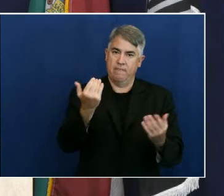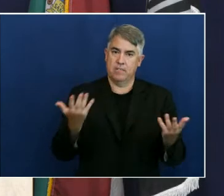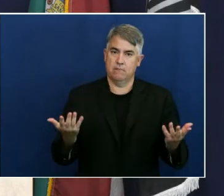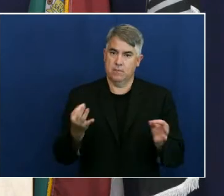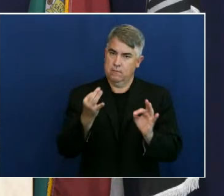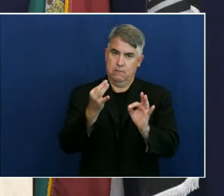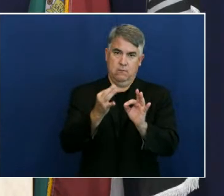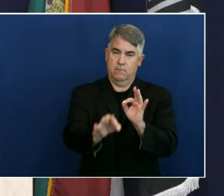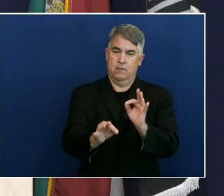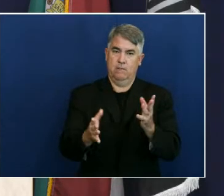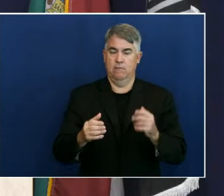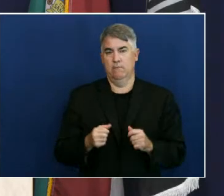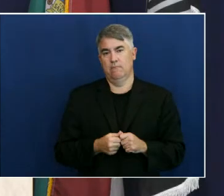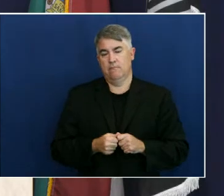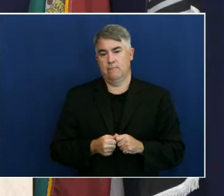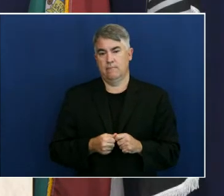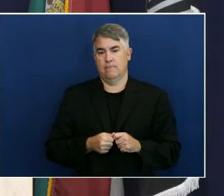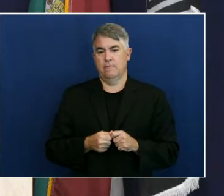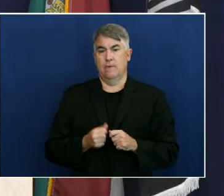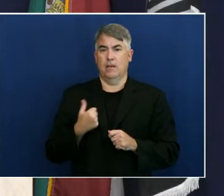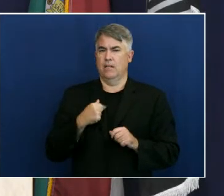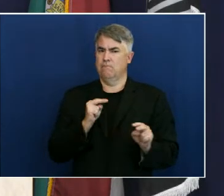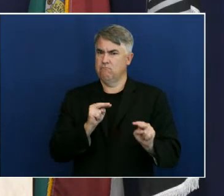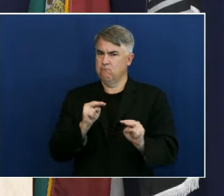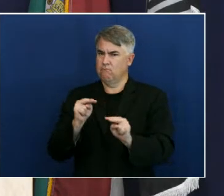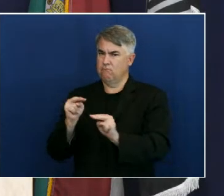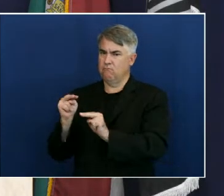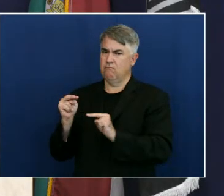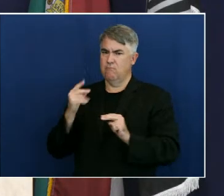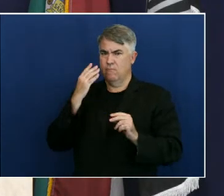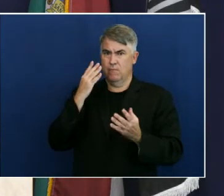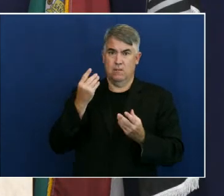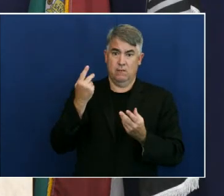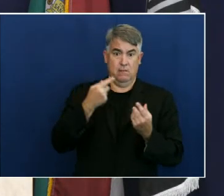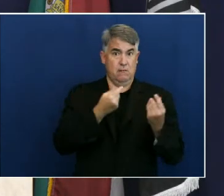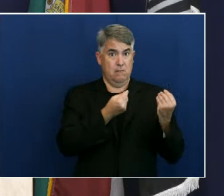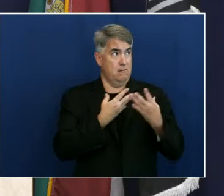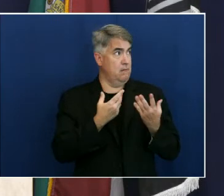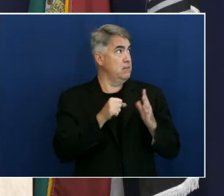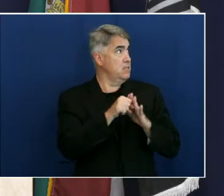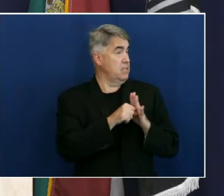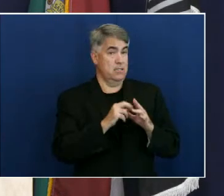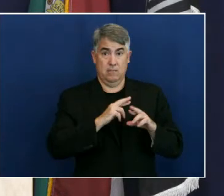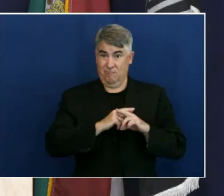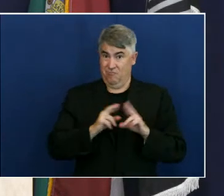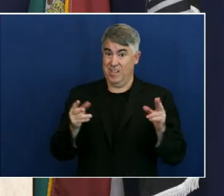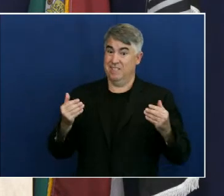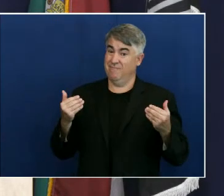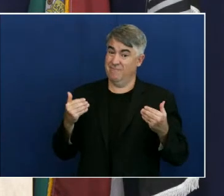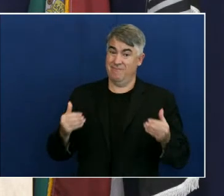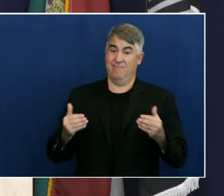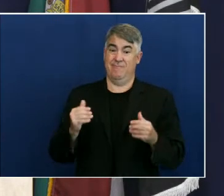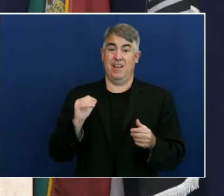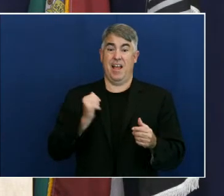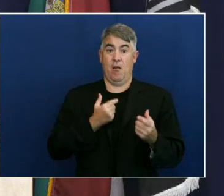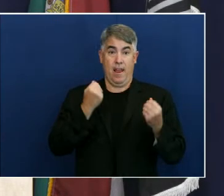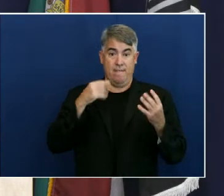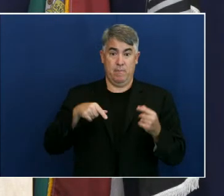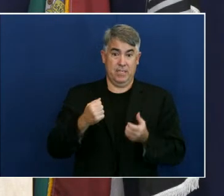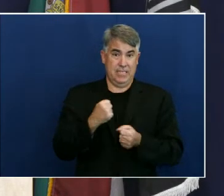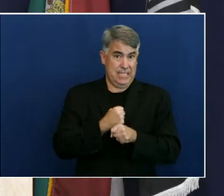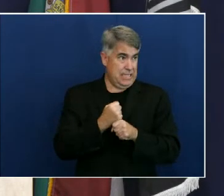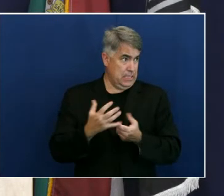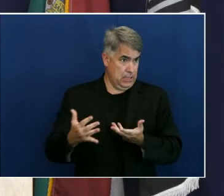we'll obviously monitor between now and then what comes out from the state, along with looking at all of the relevant data and issues